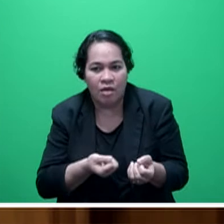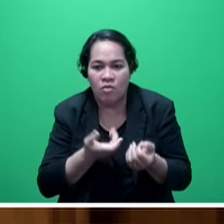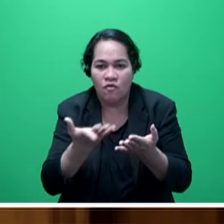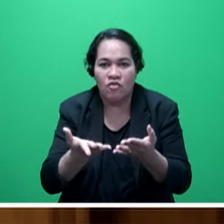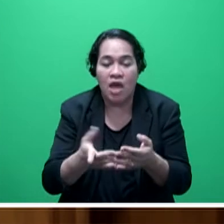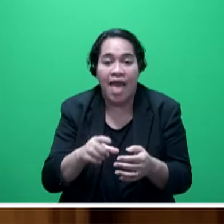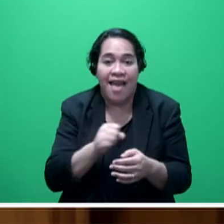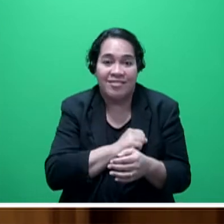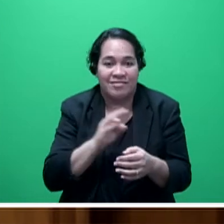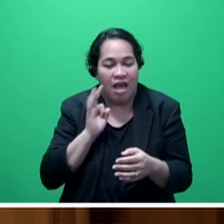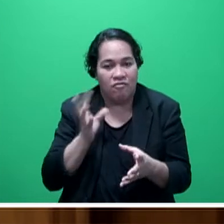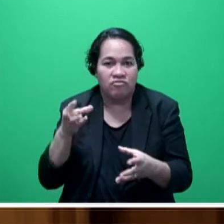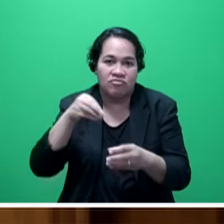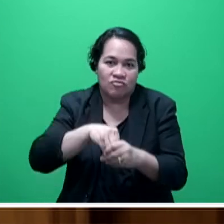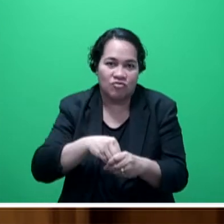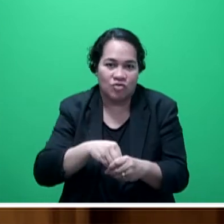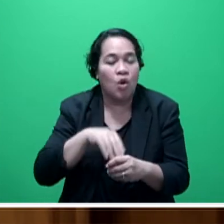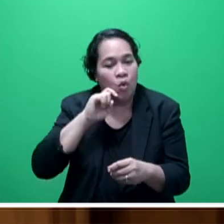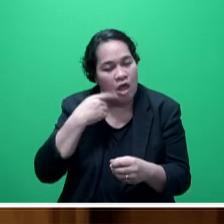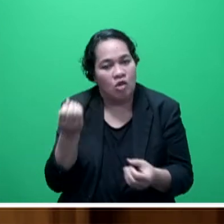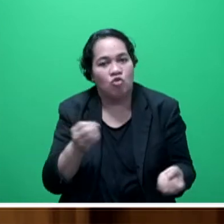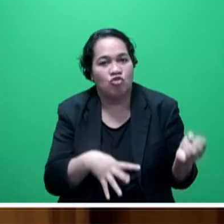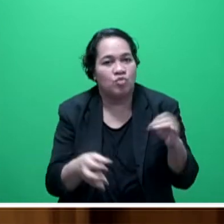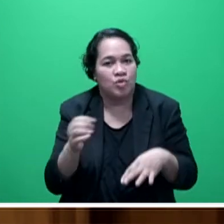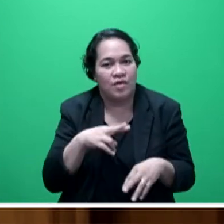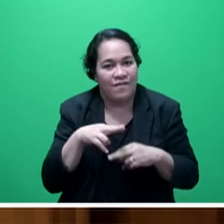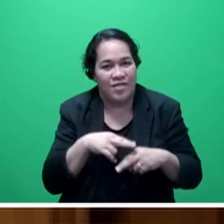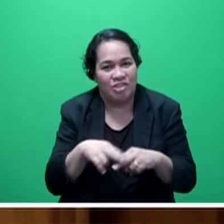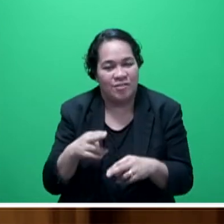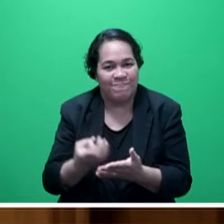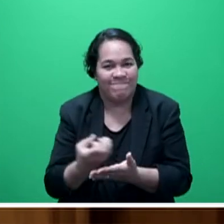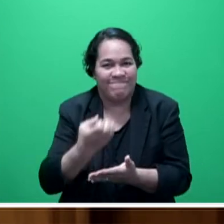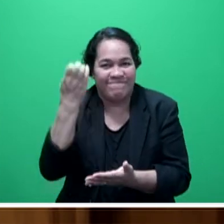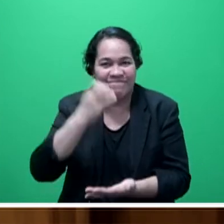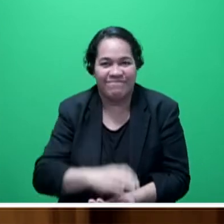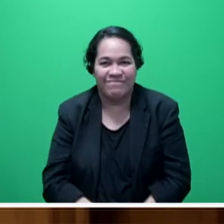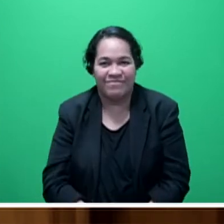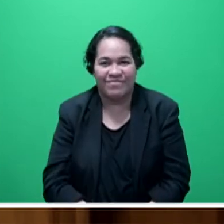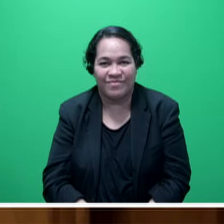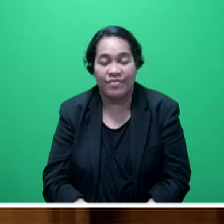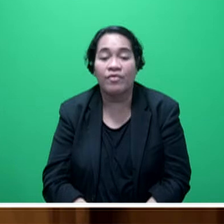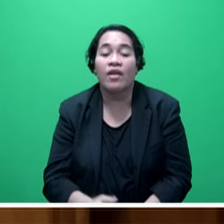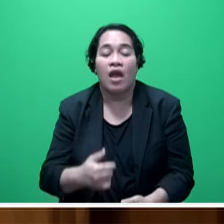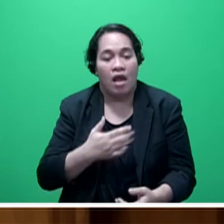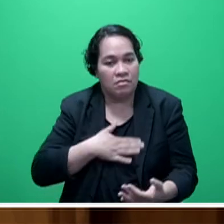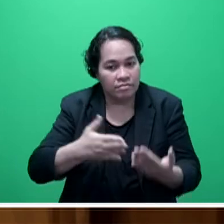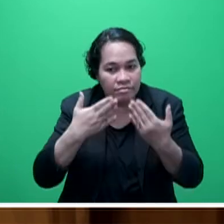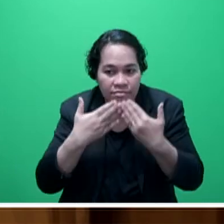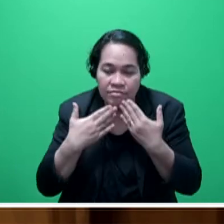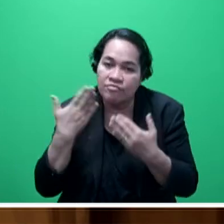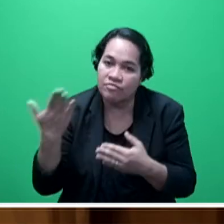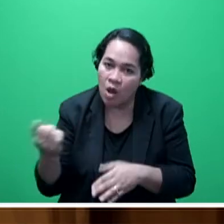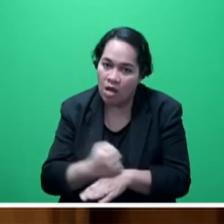support, all of which will contribute to Fiji's economy. Honourable Speaker, I acknowledge government's foresight